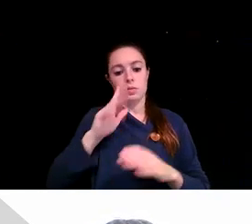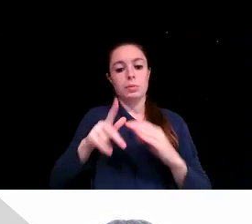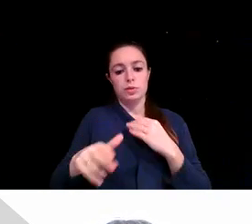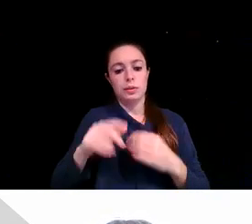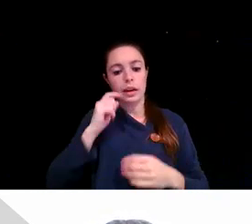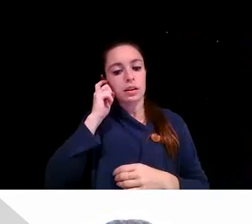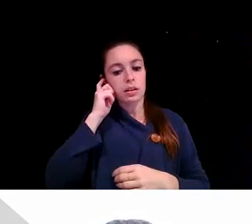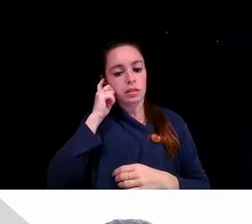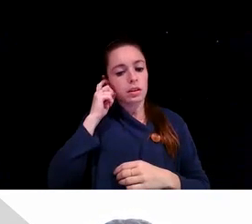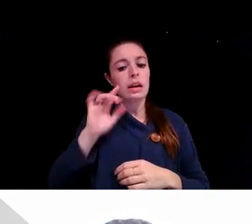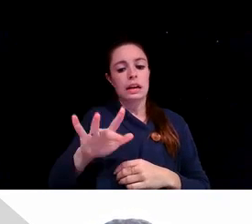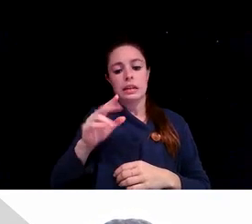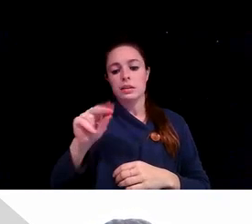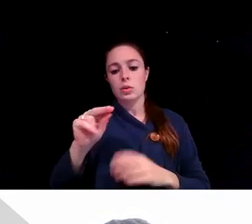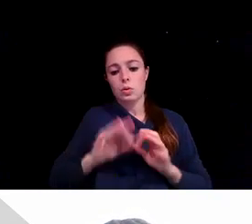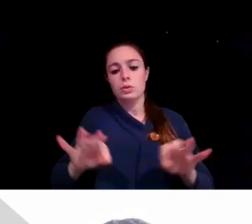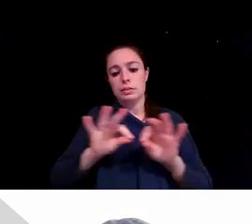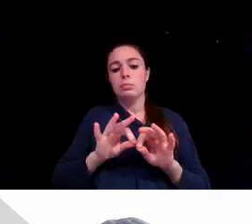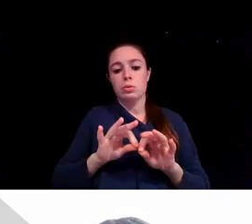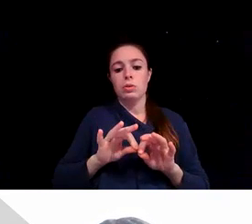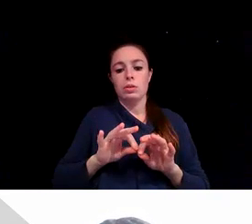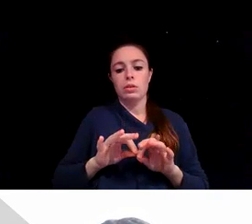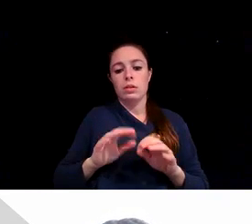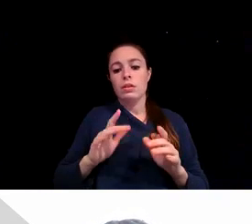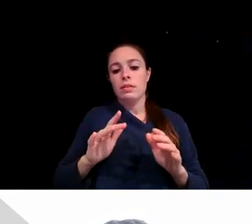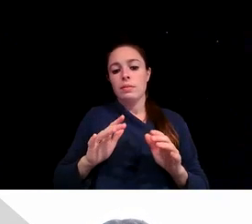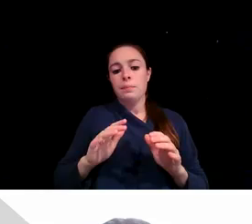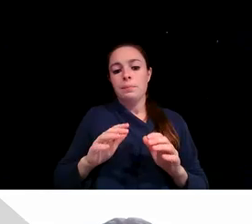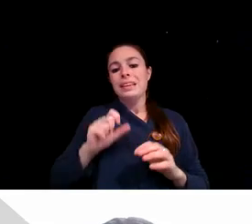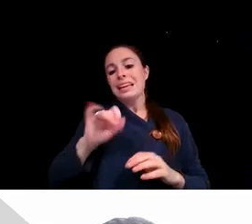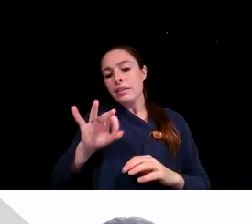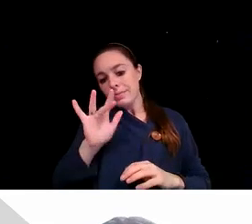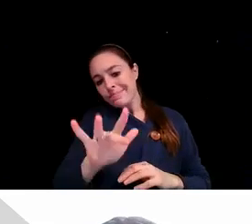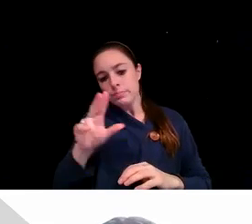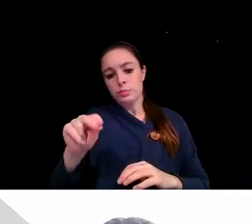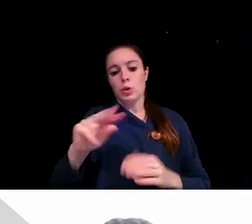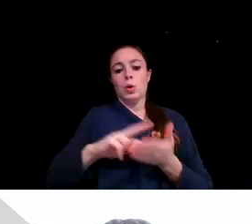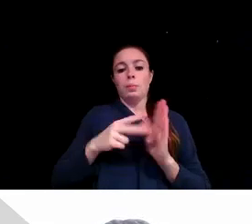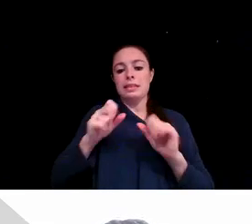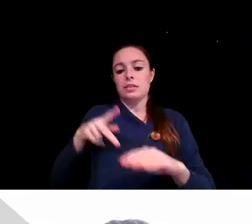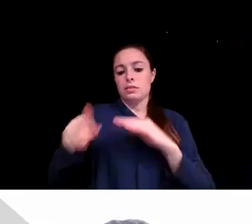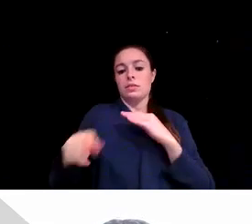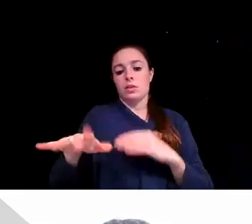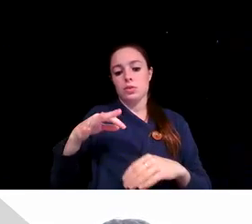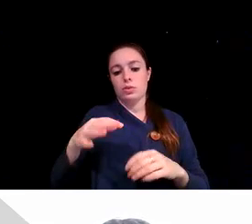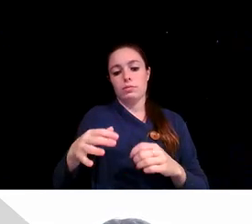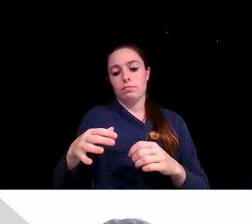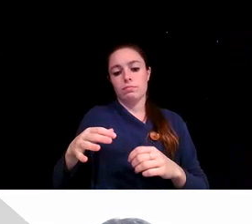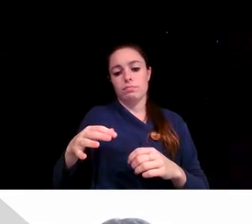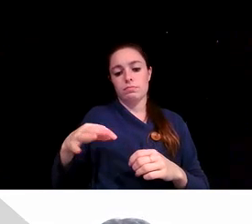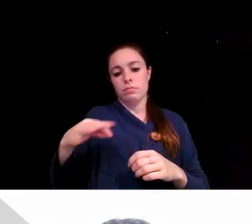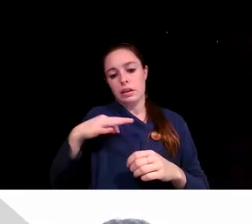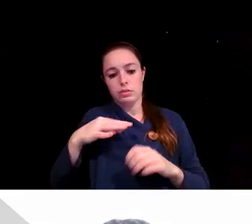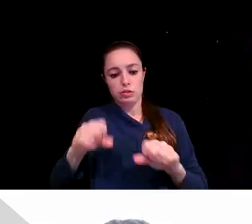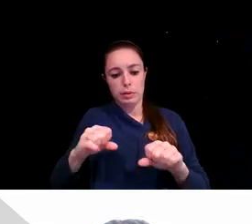also a possibility of terminating your essential plan coverage. Like I said earlier